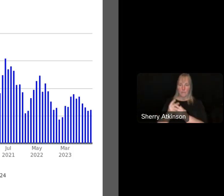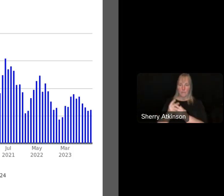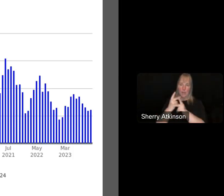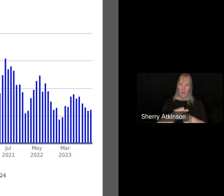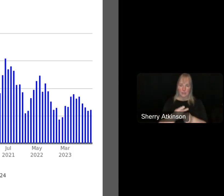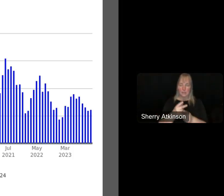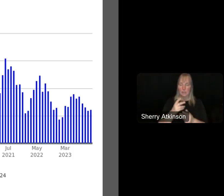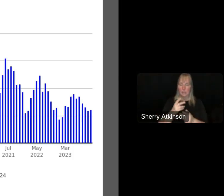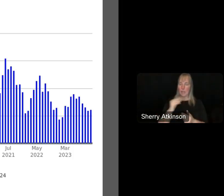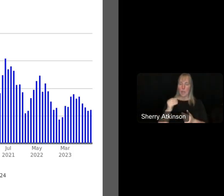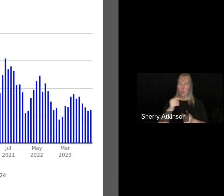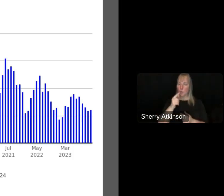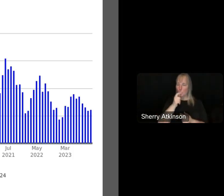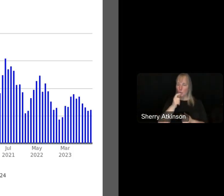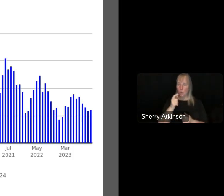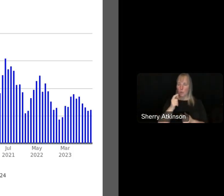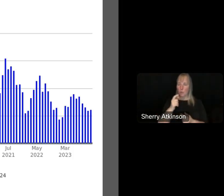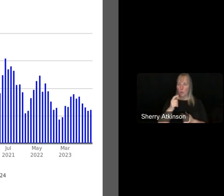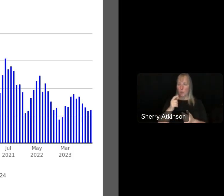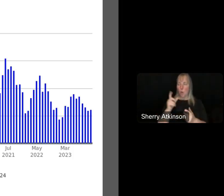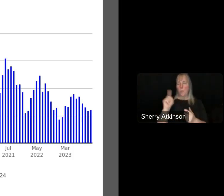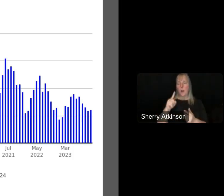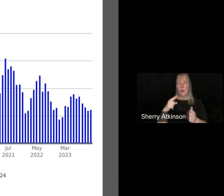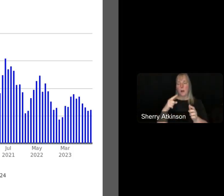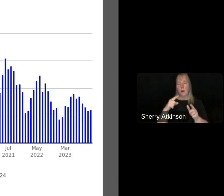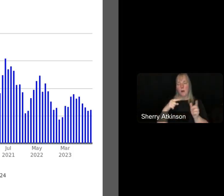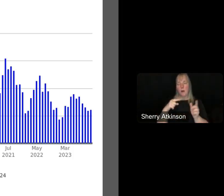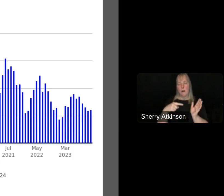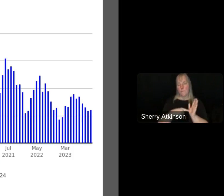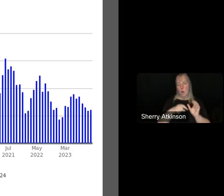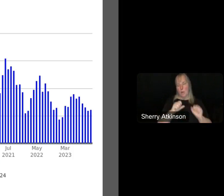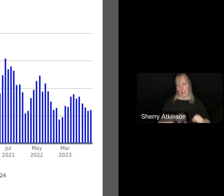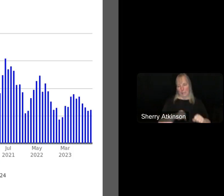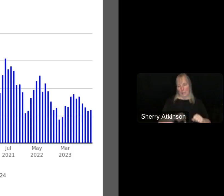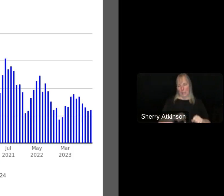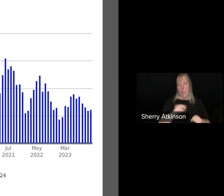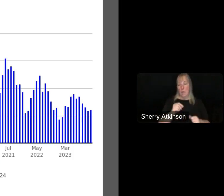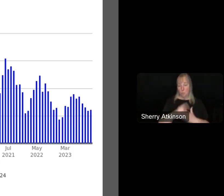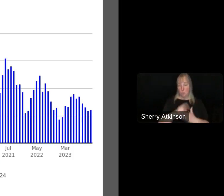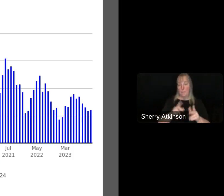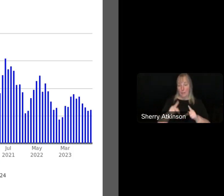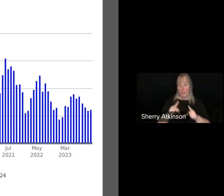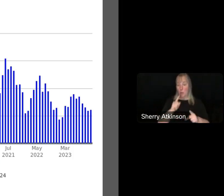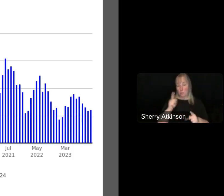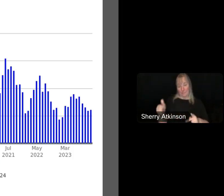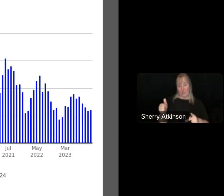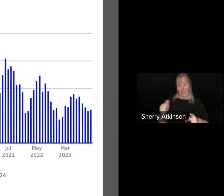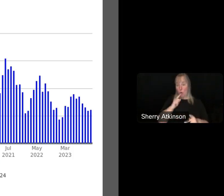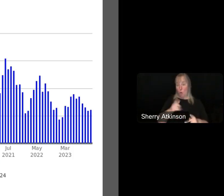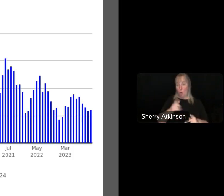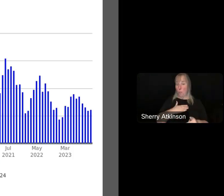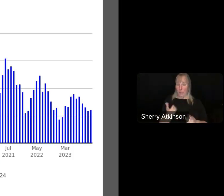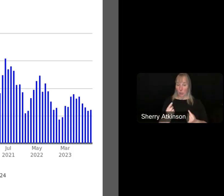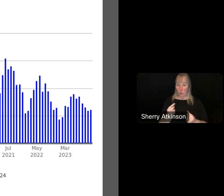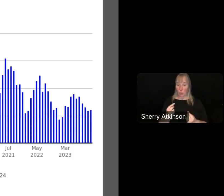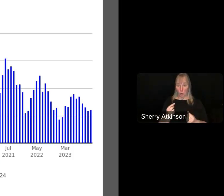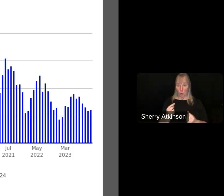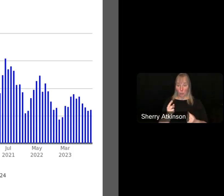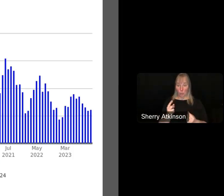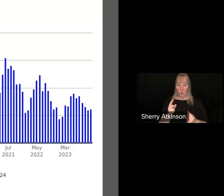has where the affordability is and where people are willing to do what they're willing to do in order to get a